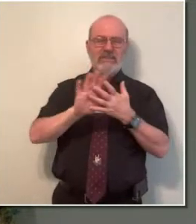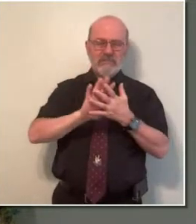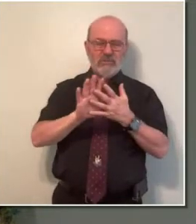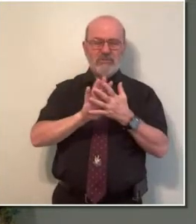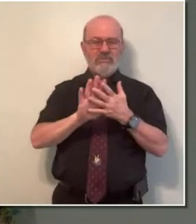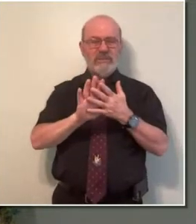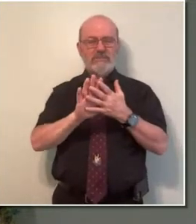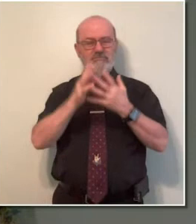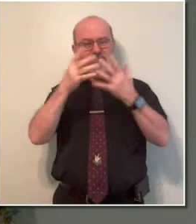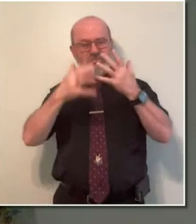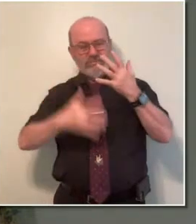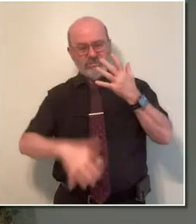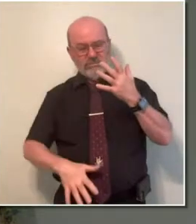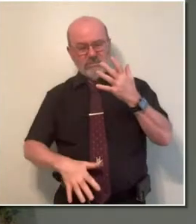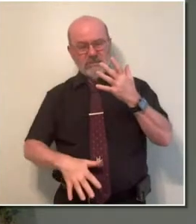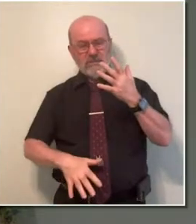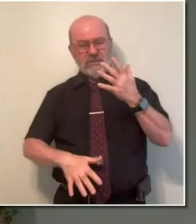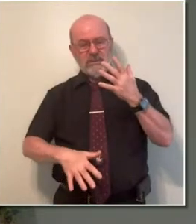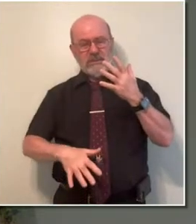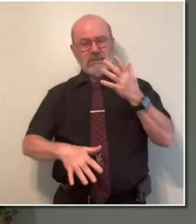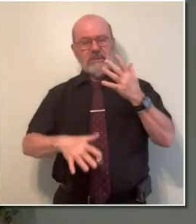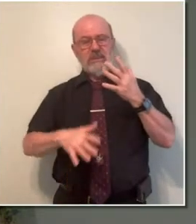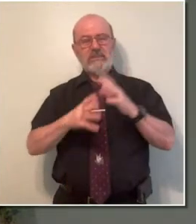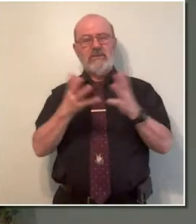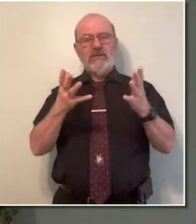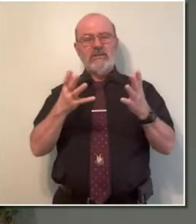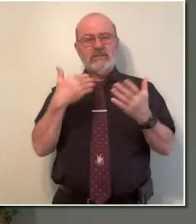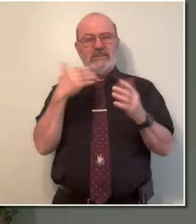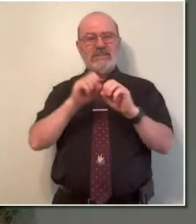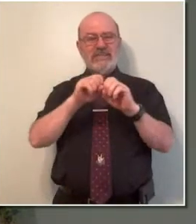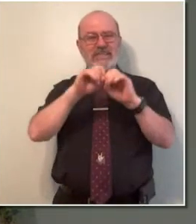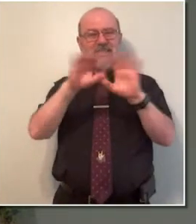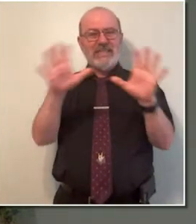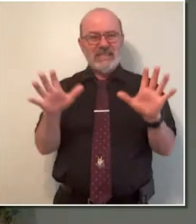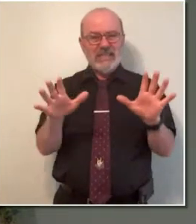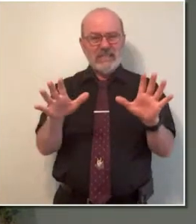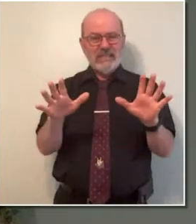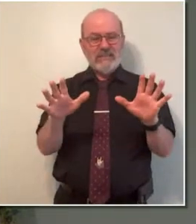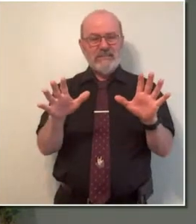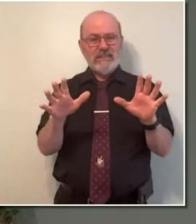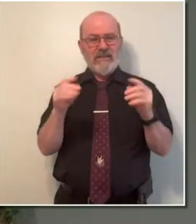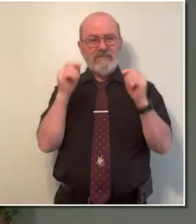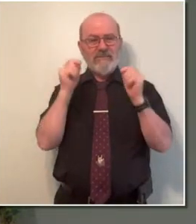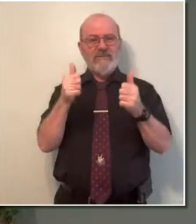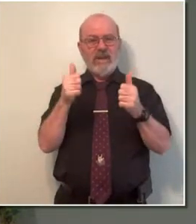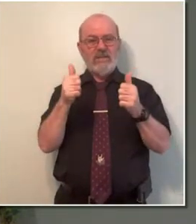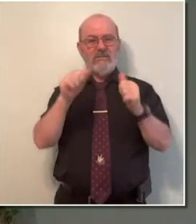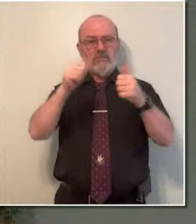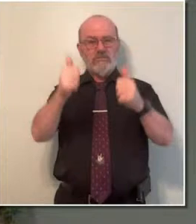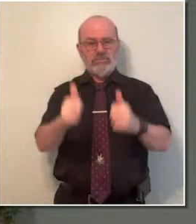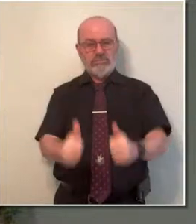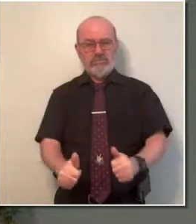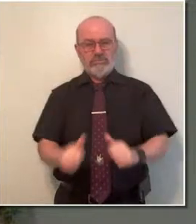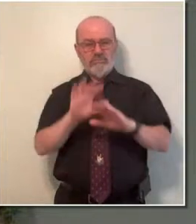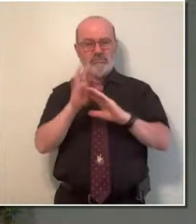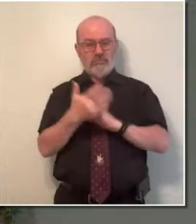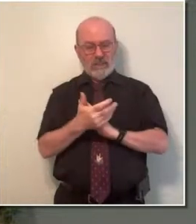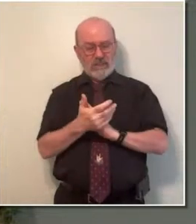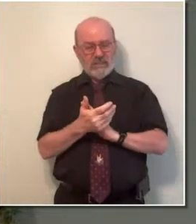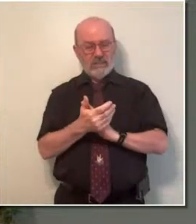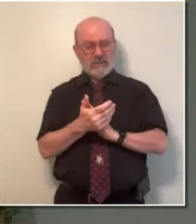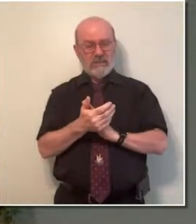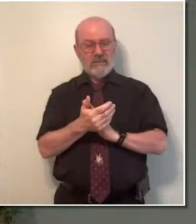it, has come this very evident and rather rapid demoralizing of our society. It just seems that